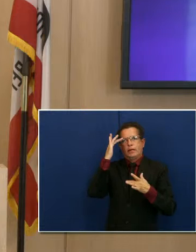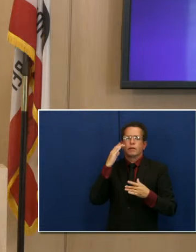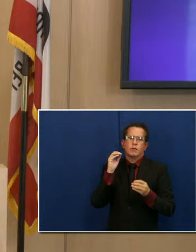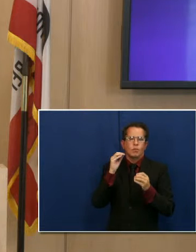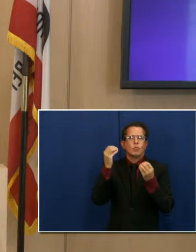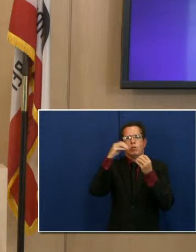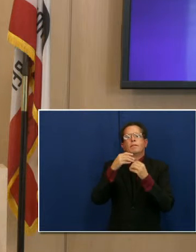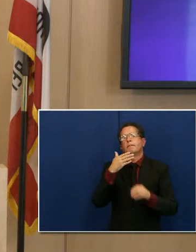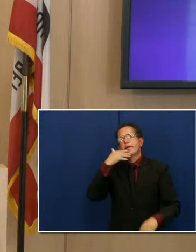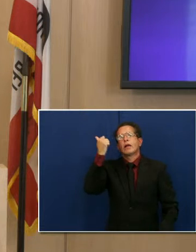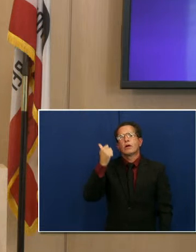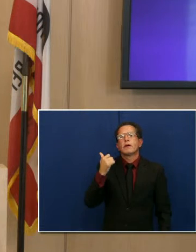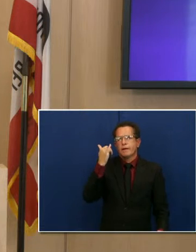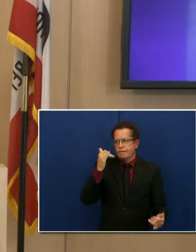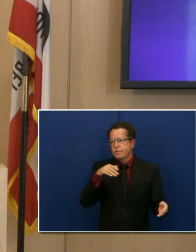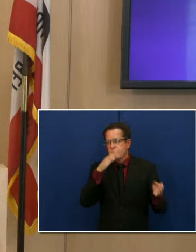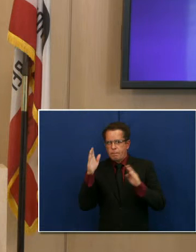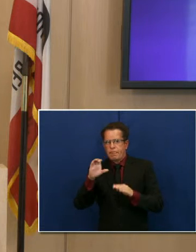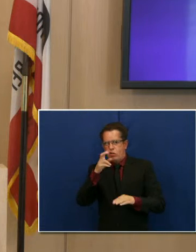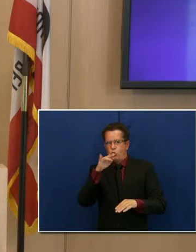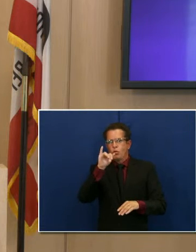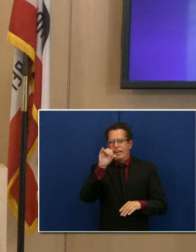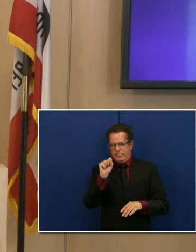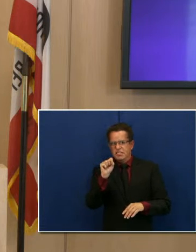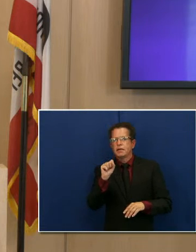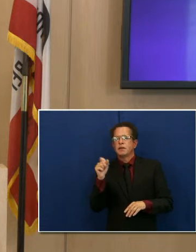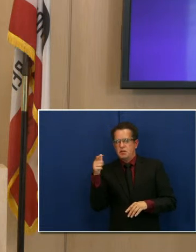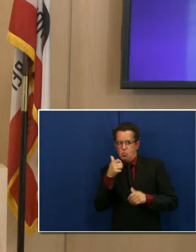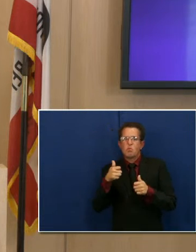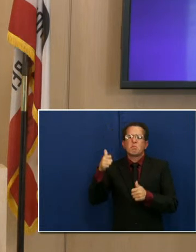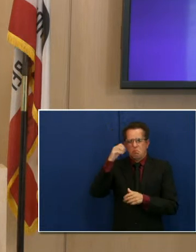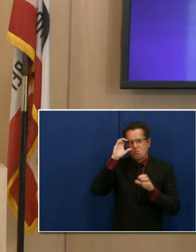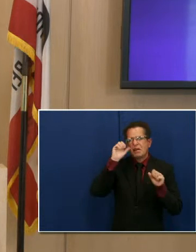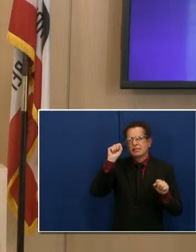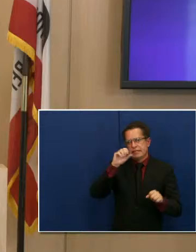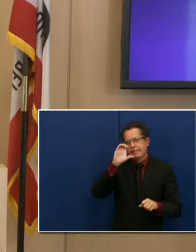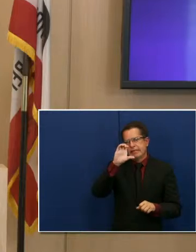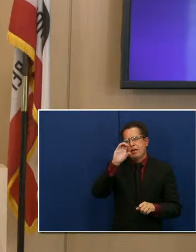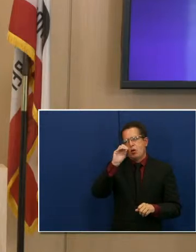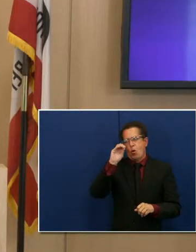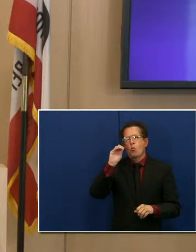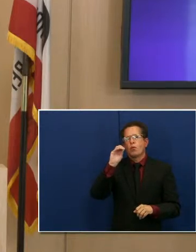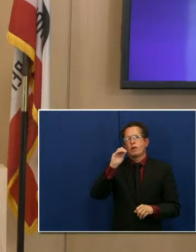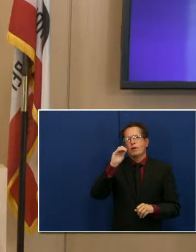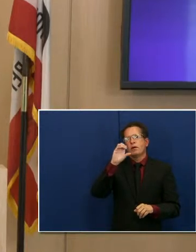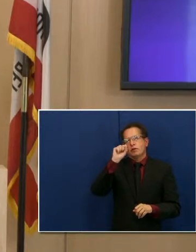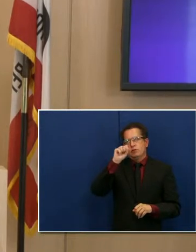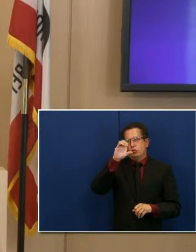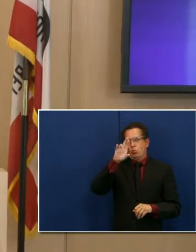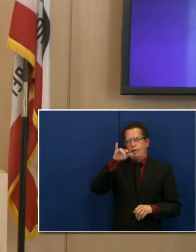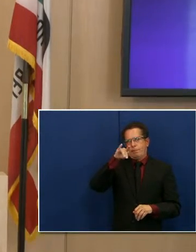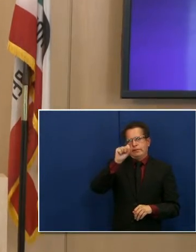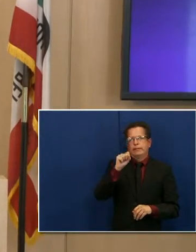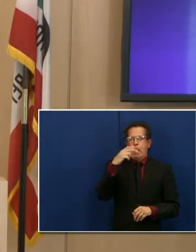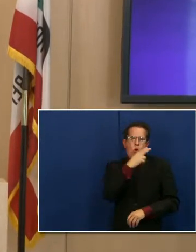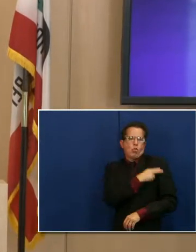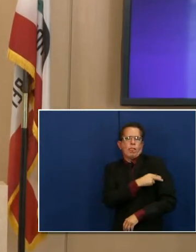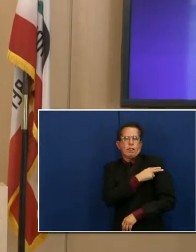Van Gorder, who is the president and CEO of Scripps Health. Thank you.